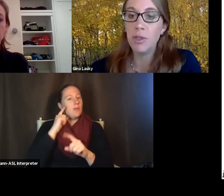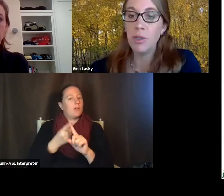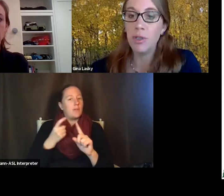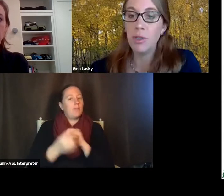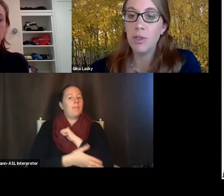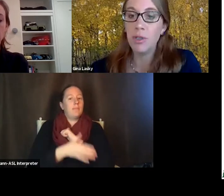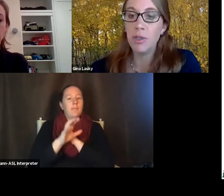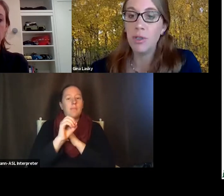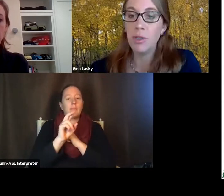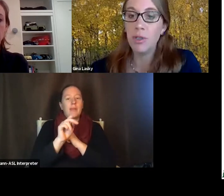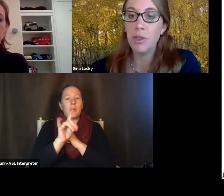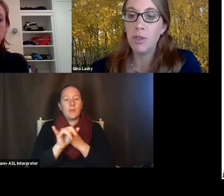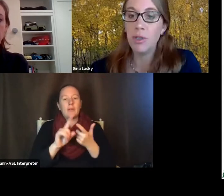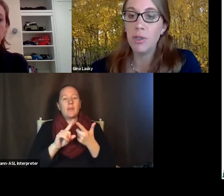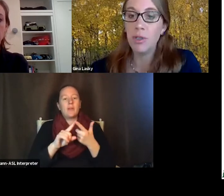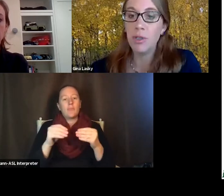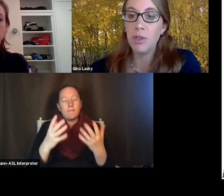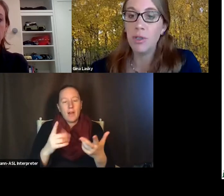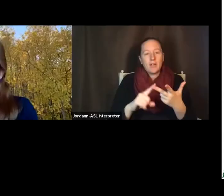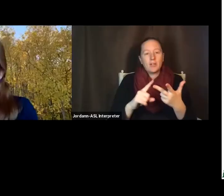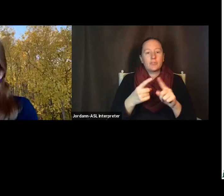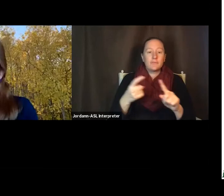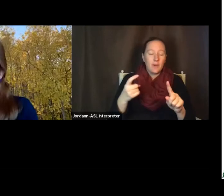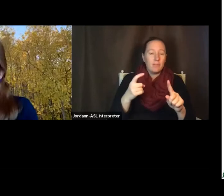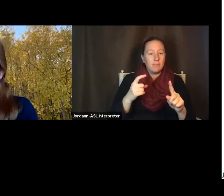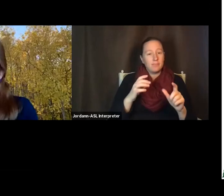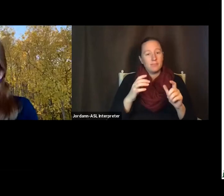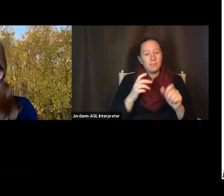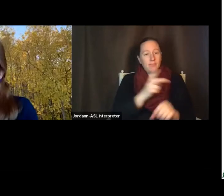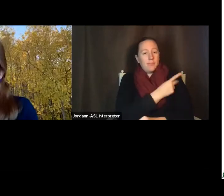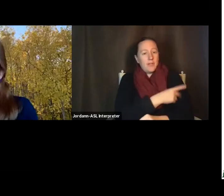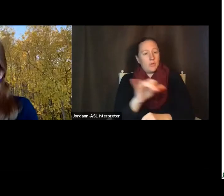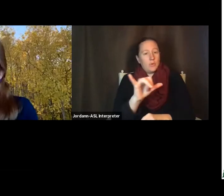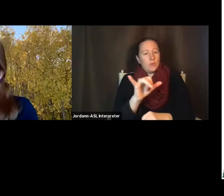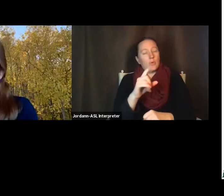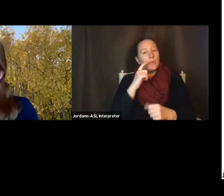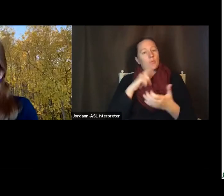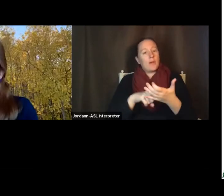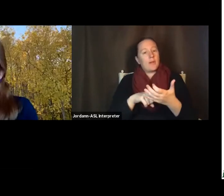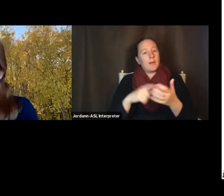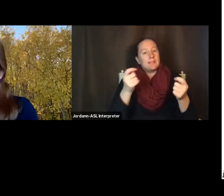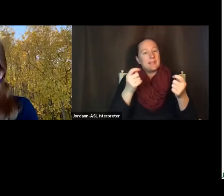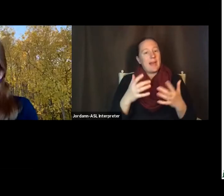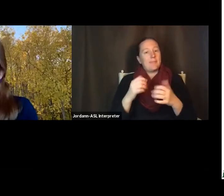providers, and from individuals receiving services, that they saw administrative burden as a challenge to the system.